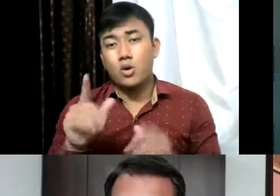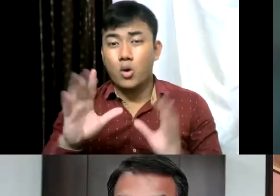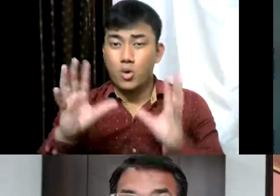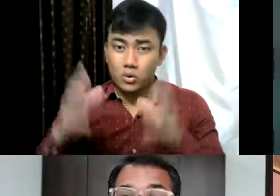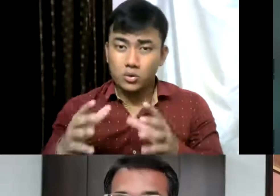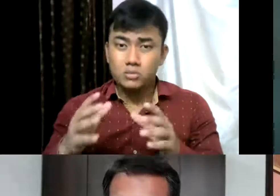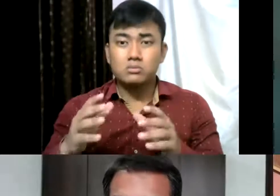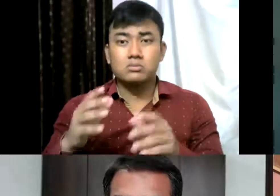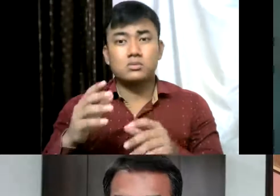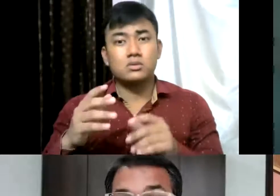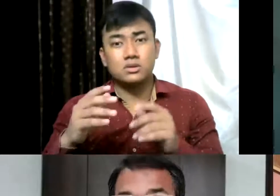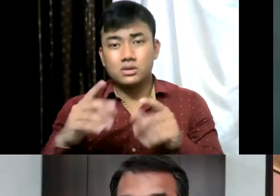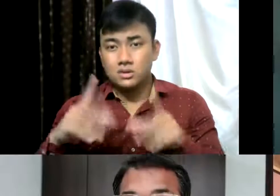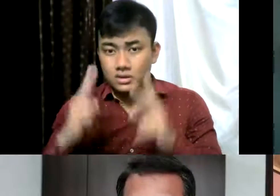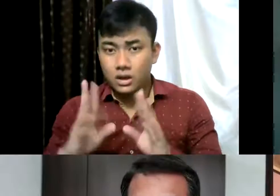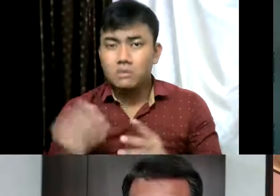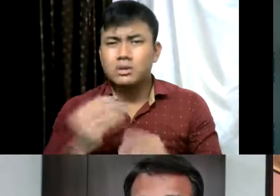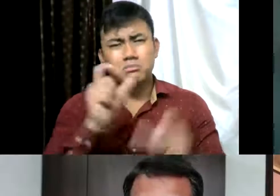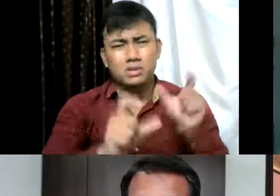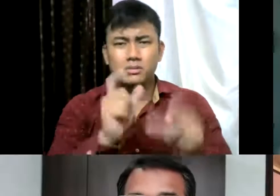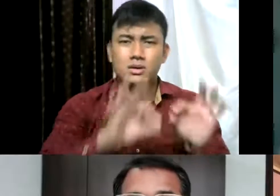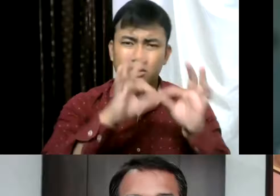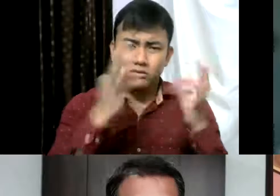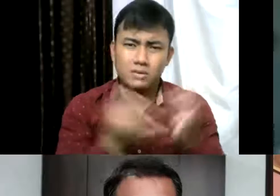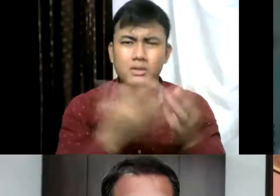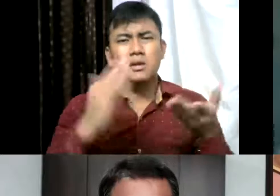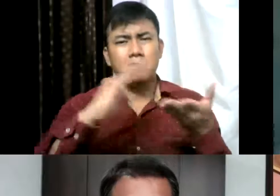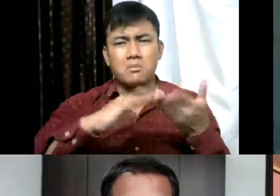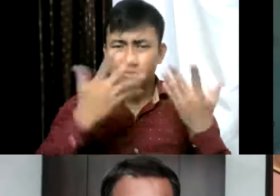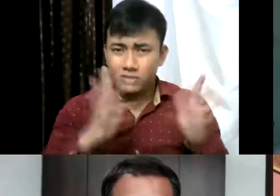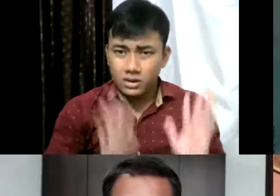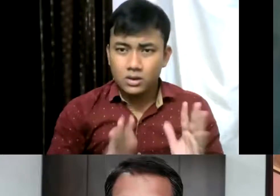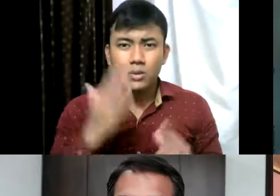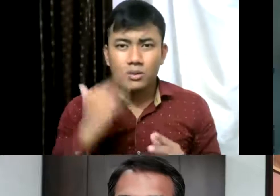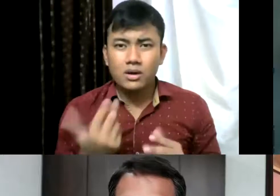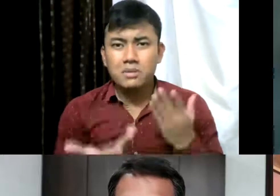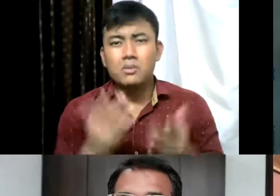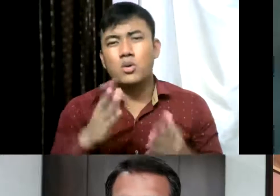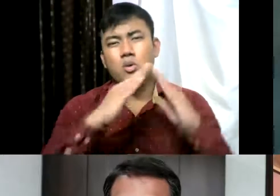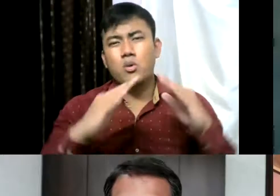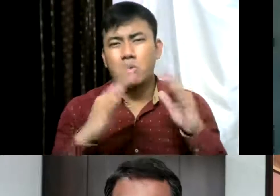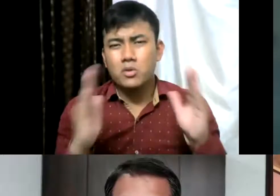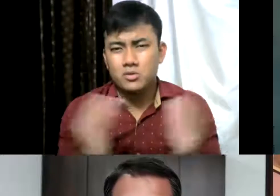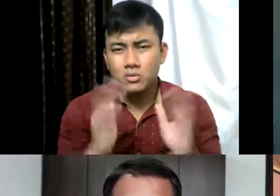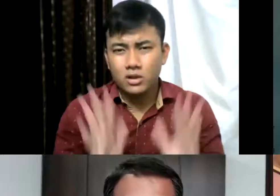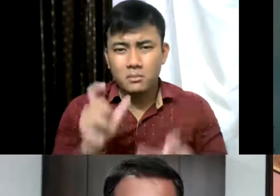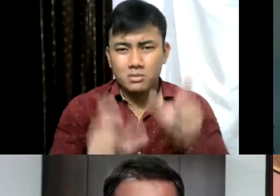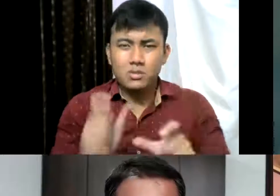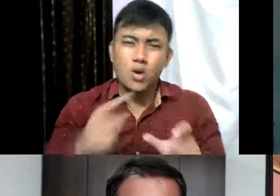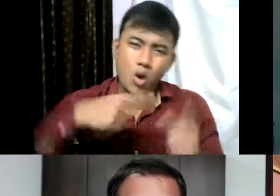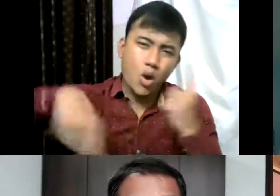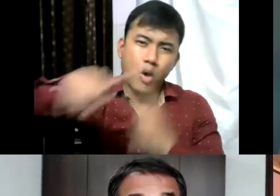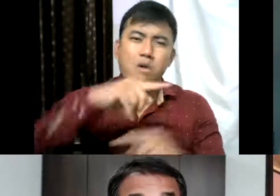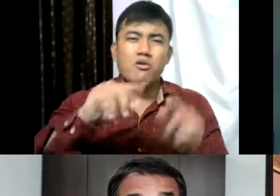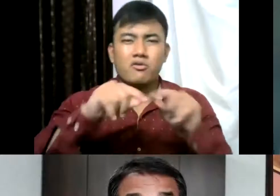married, they barely enjoy any intimate moments with their spouses just because it's such a tiny house and everybody is cooped up in the same house,